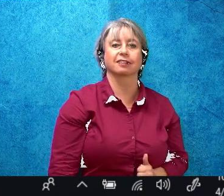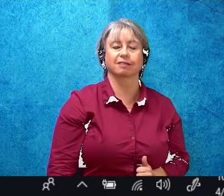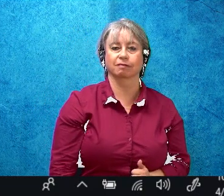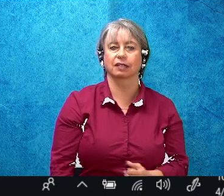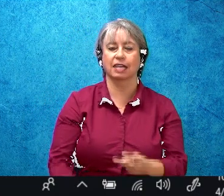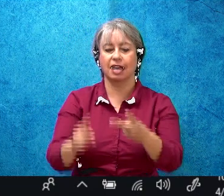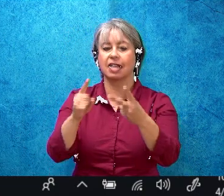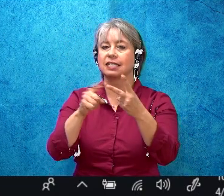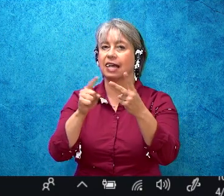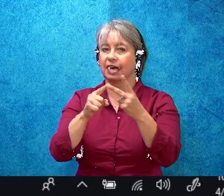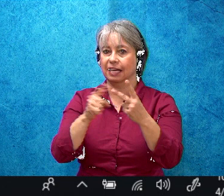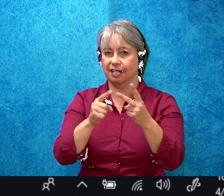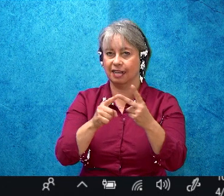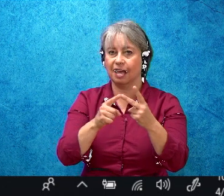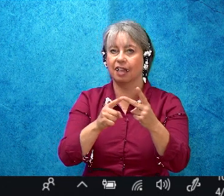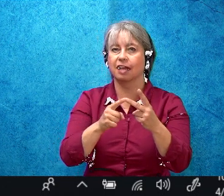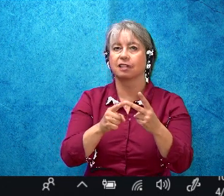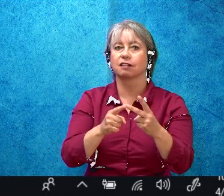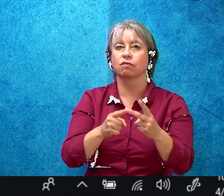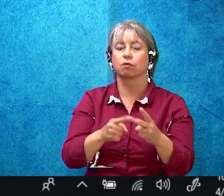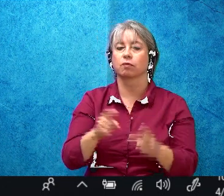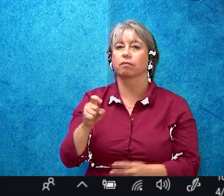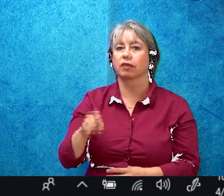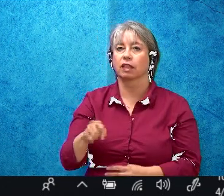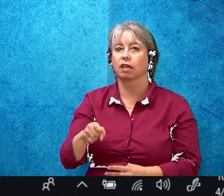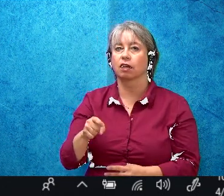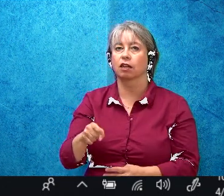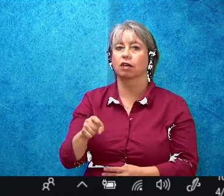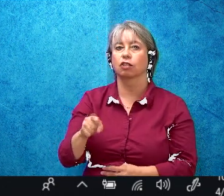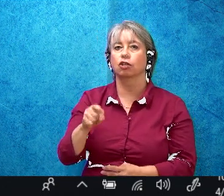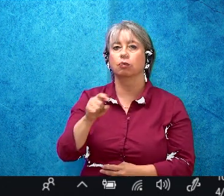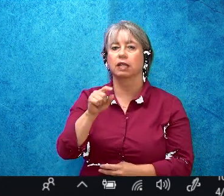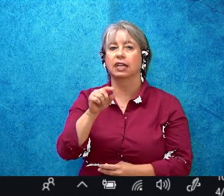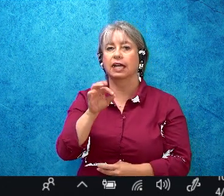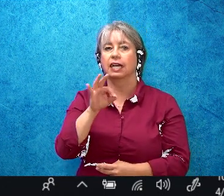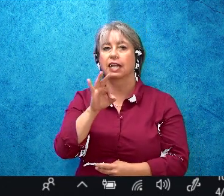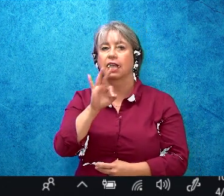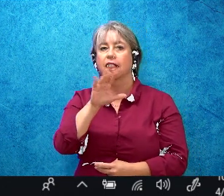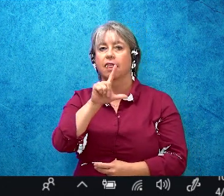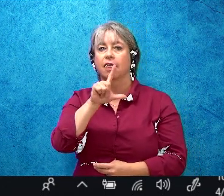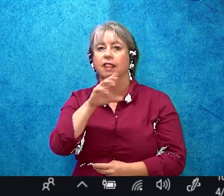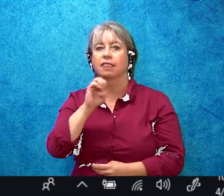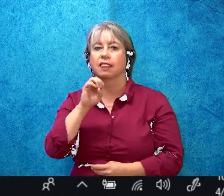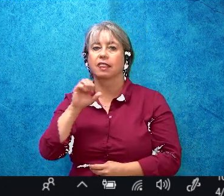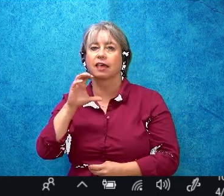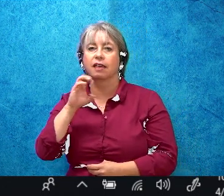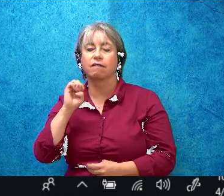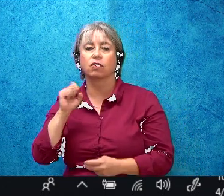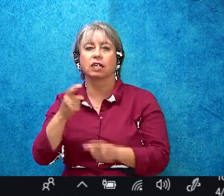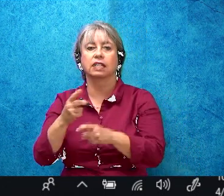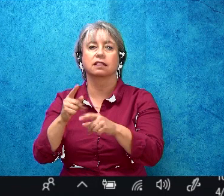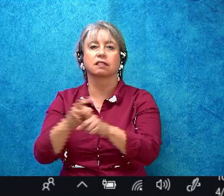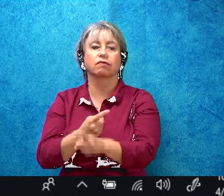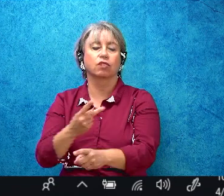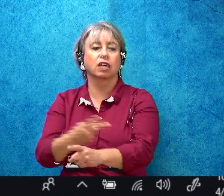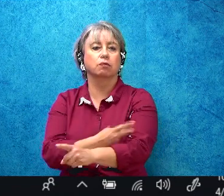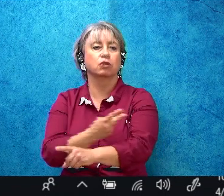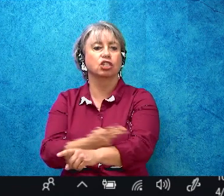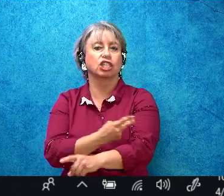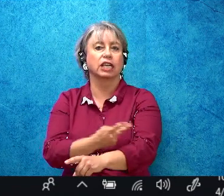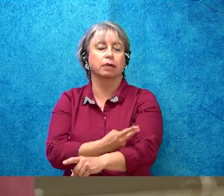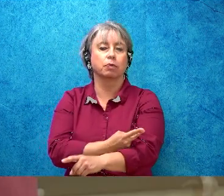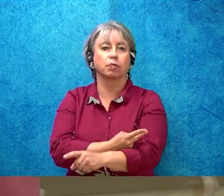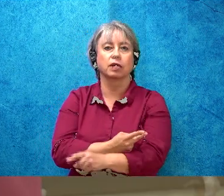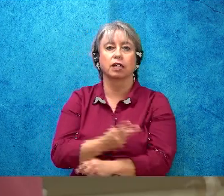Second test, okay? She tells her, you got to get fleece from the golden sheep. Now, if you've watched Percy Jackson, if you've seen the second one,